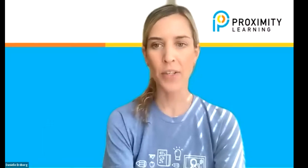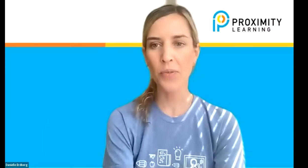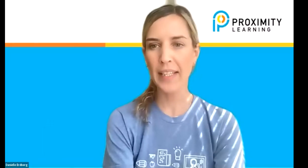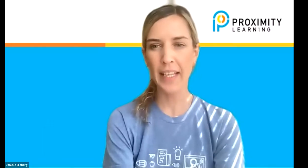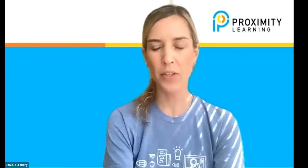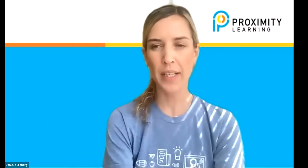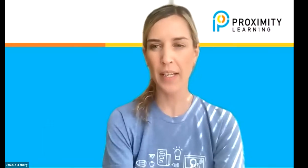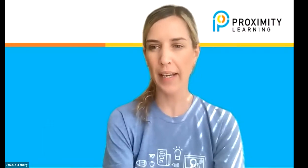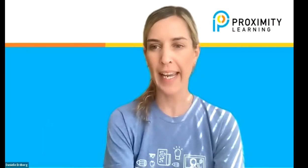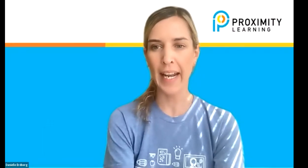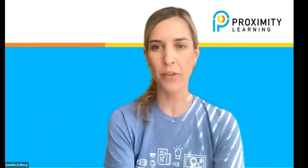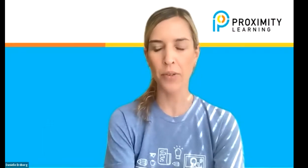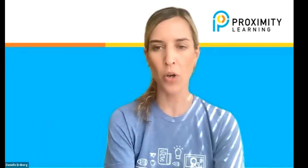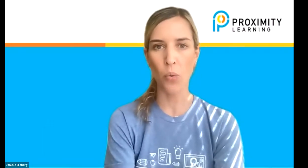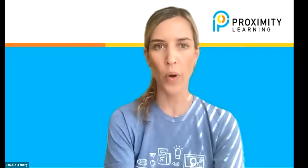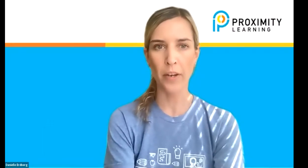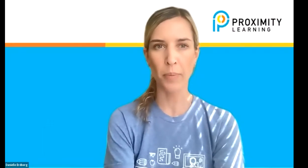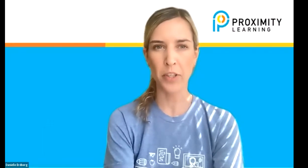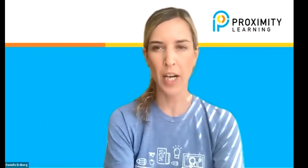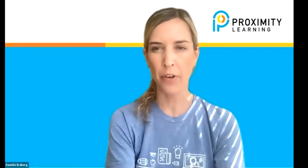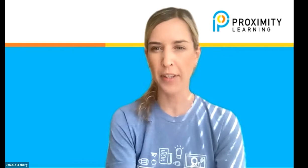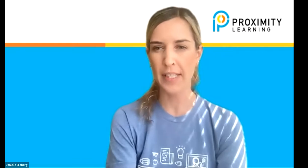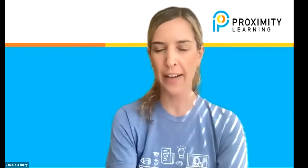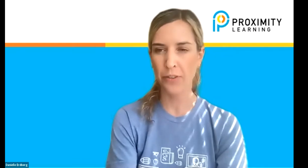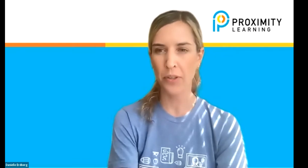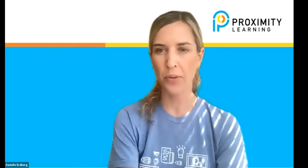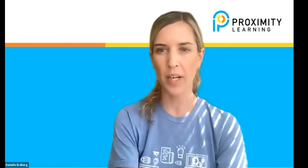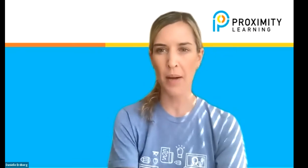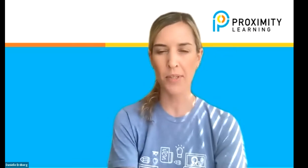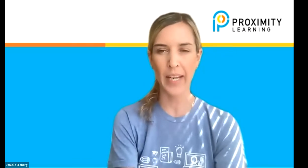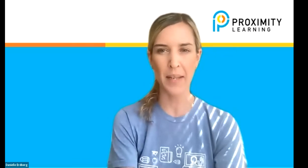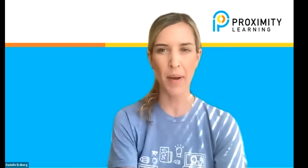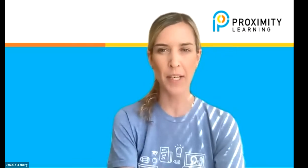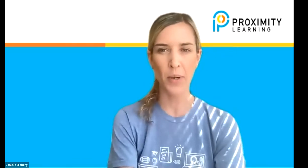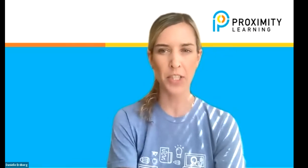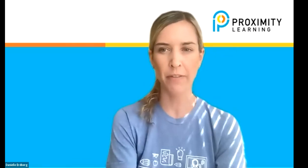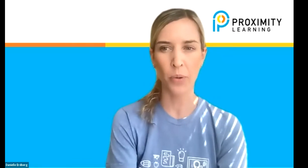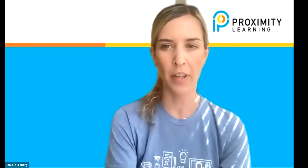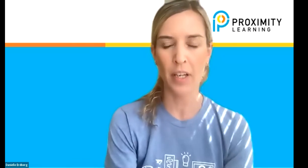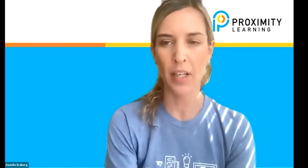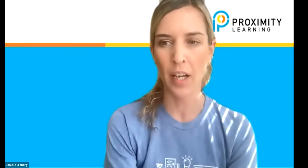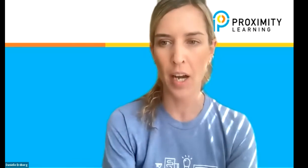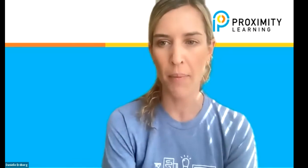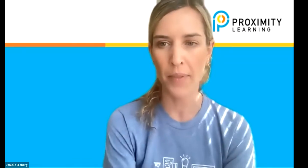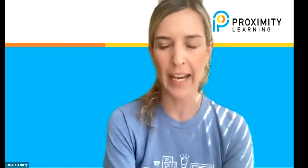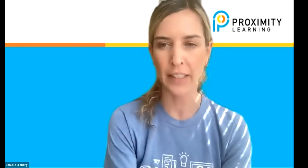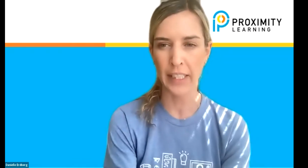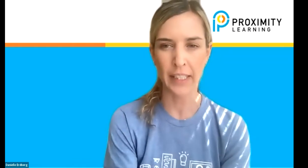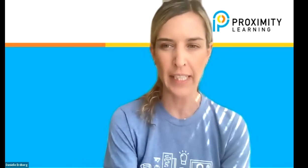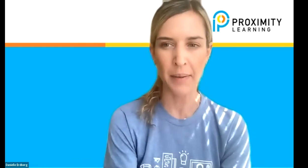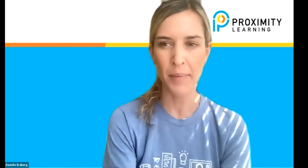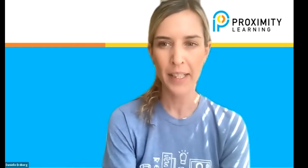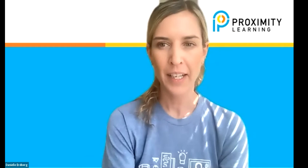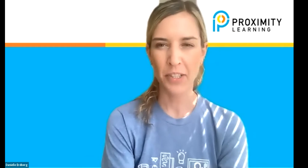I don't think that you guys, again, I don't know what you'll be covering this afternoon. So again, it might be a question for the